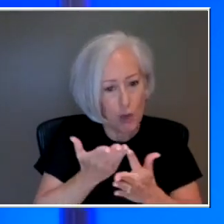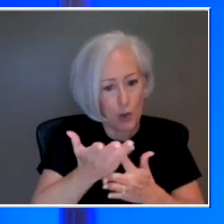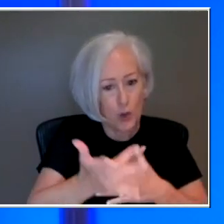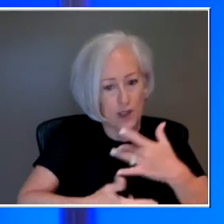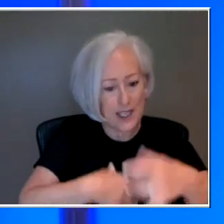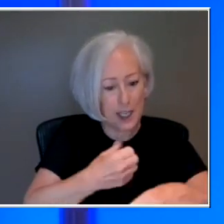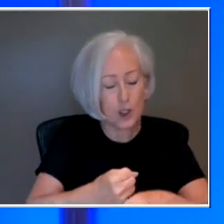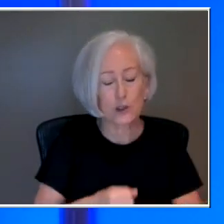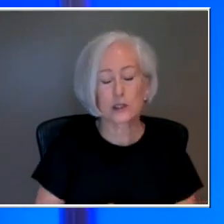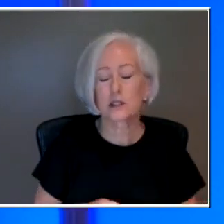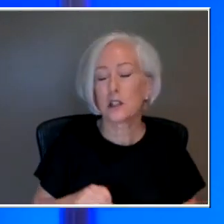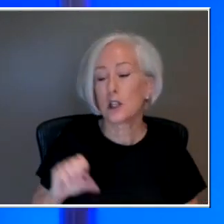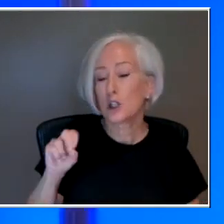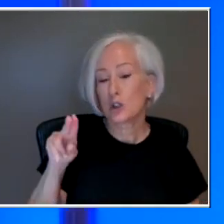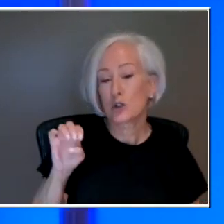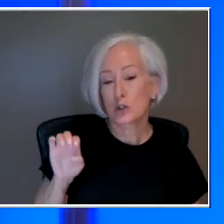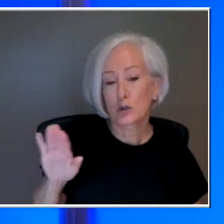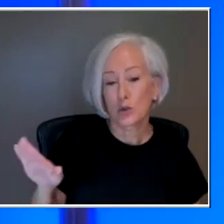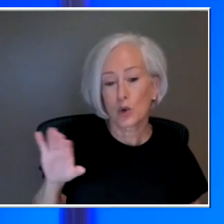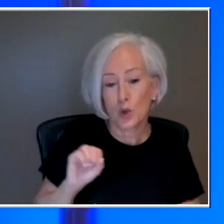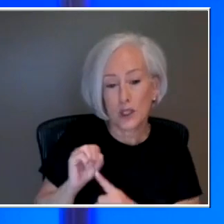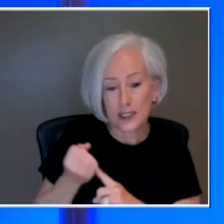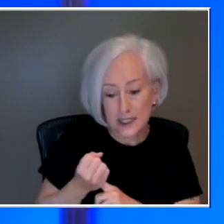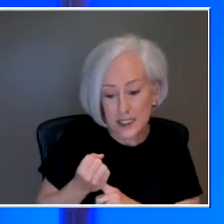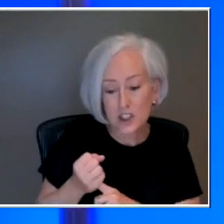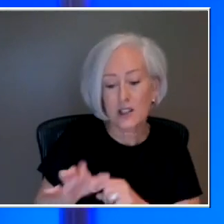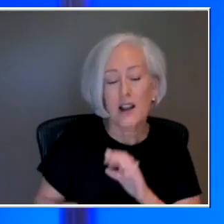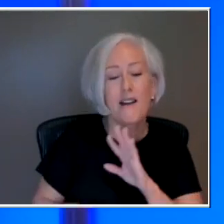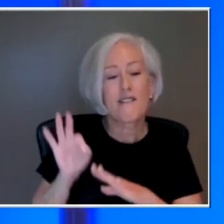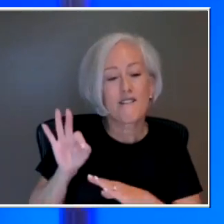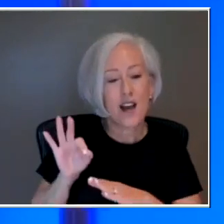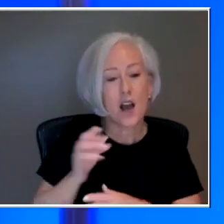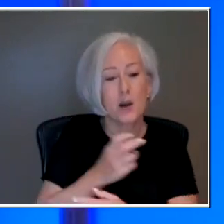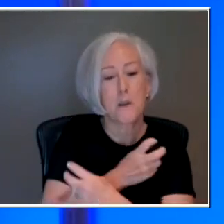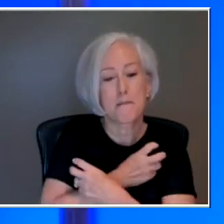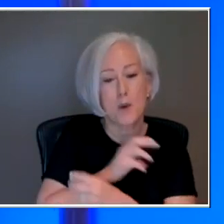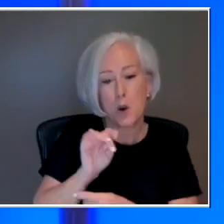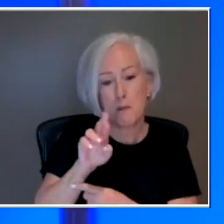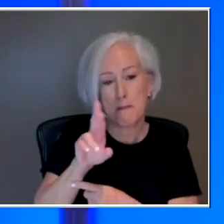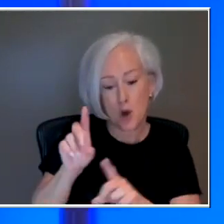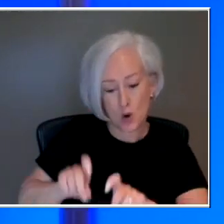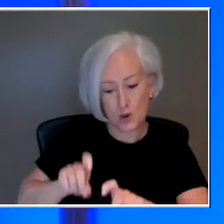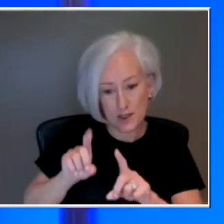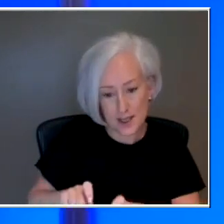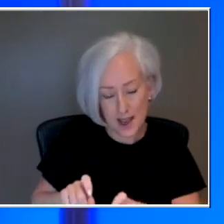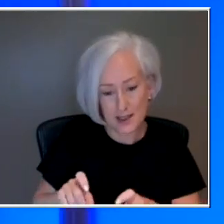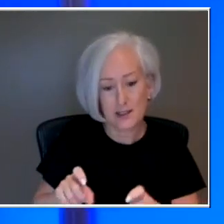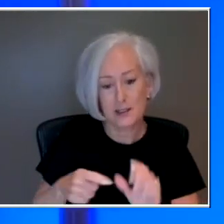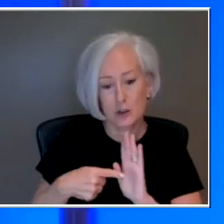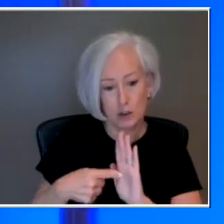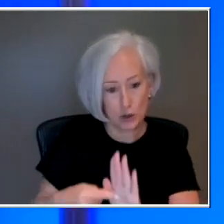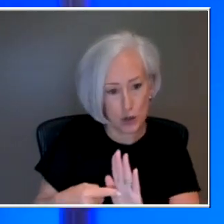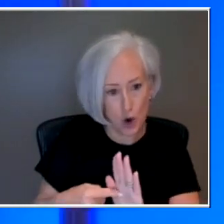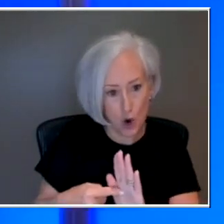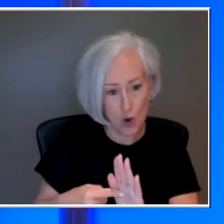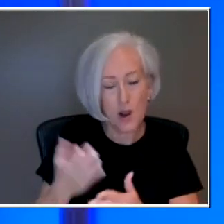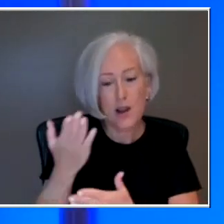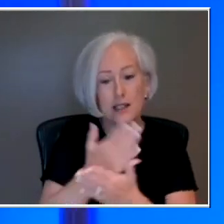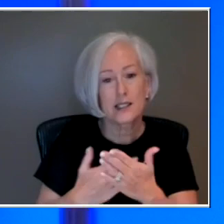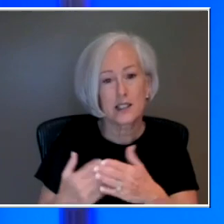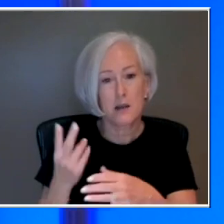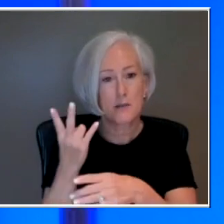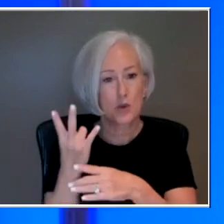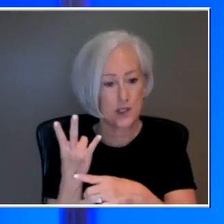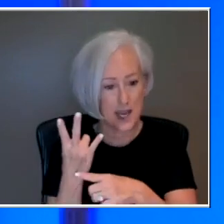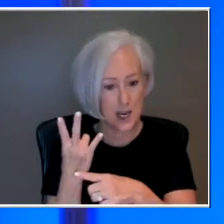situation, we found when she had a bone marrow test done that there were some mutations in the genes